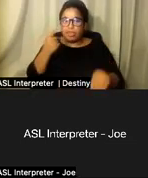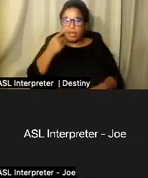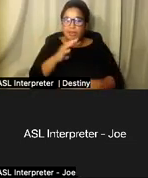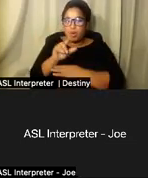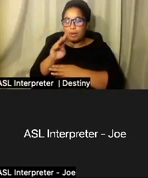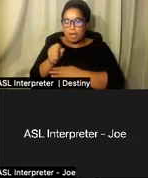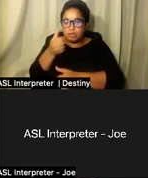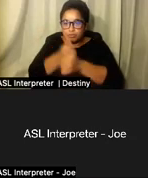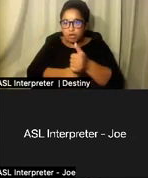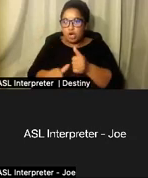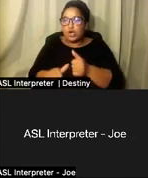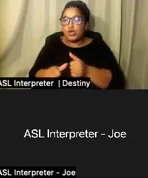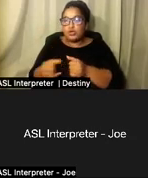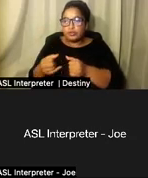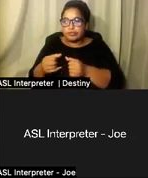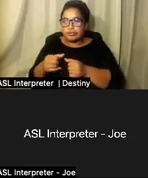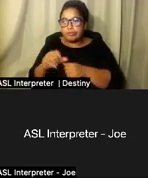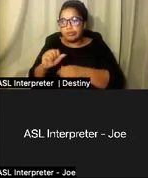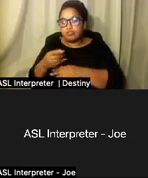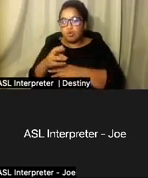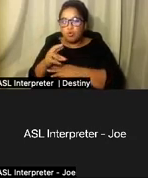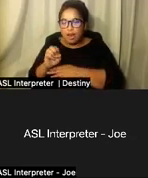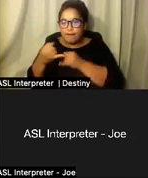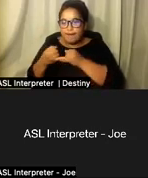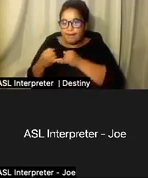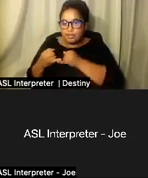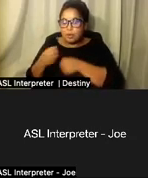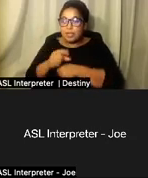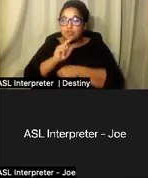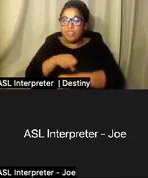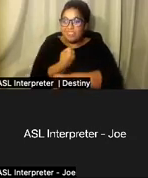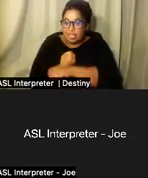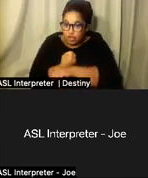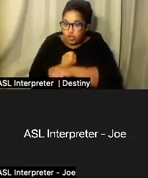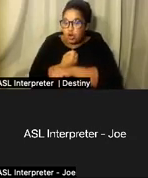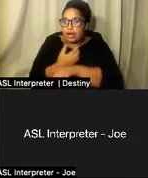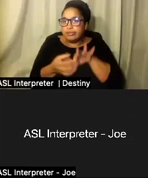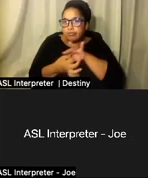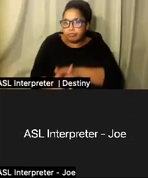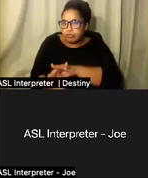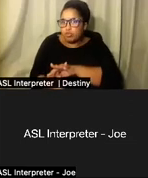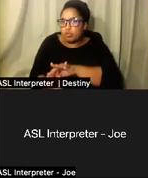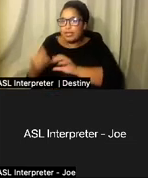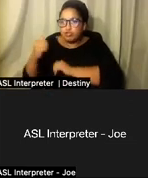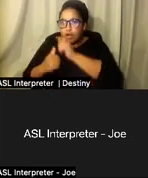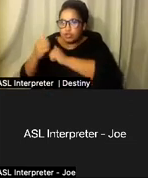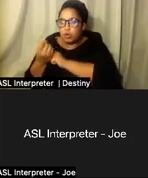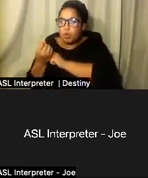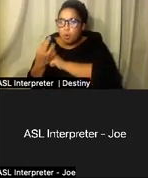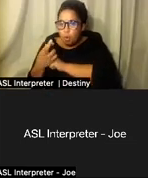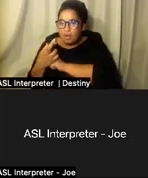then you want to have them secured to the structure or to an element that is secured